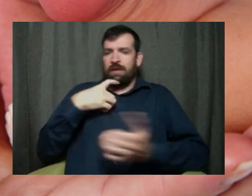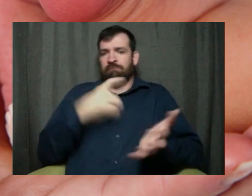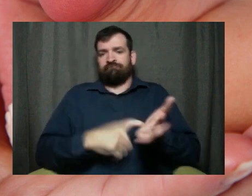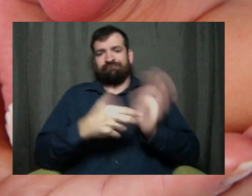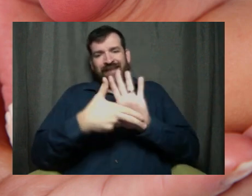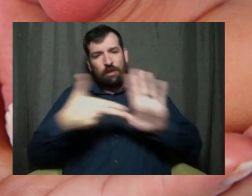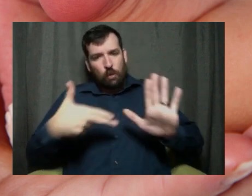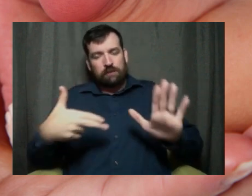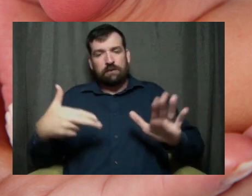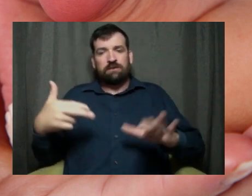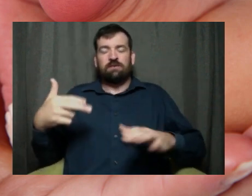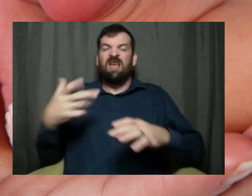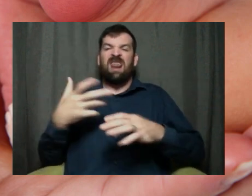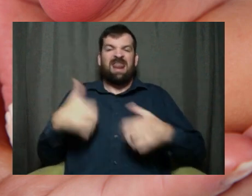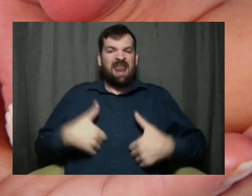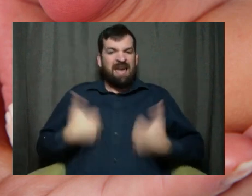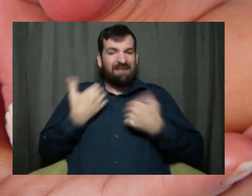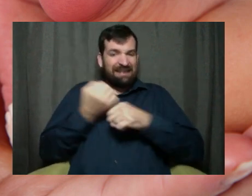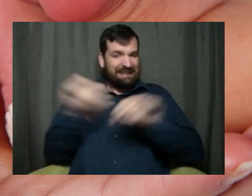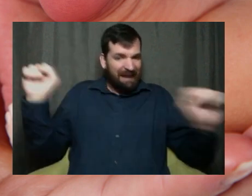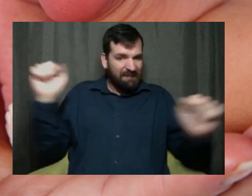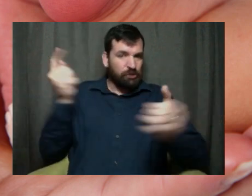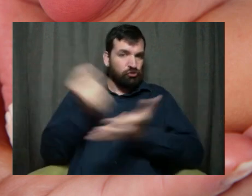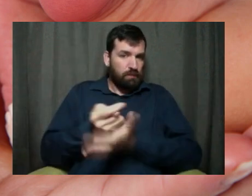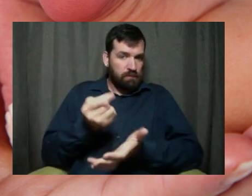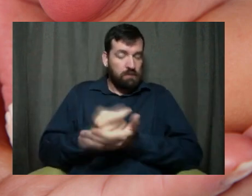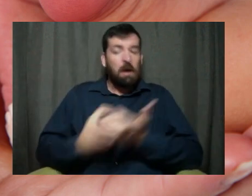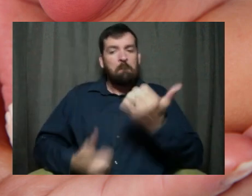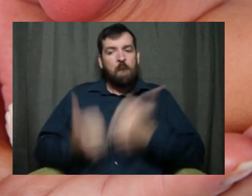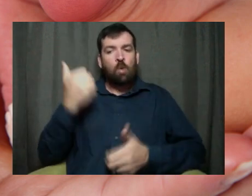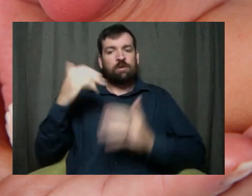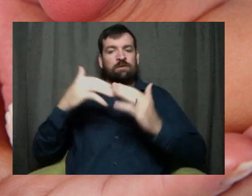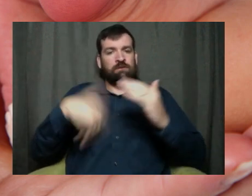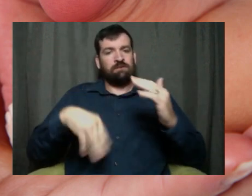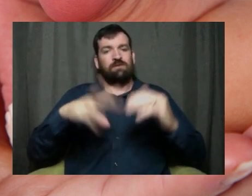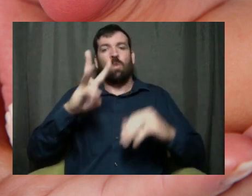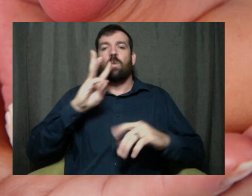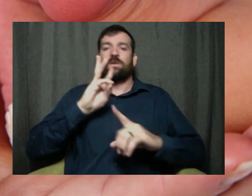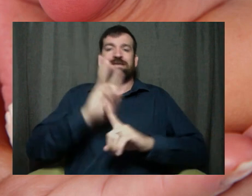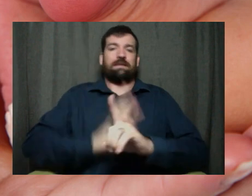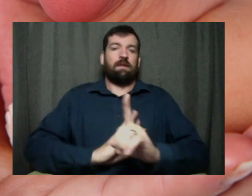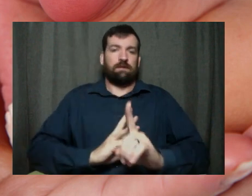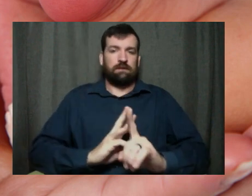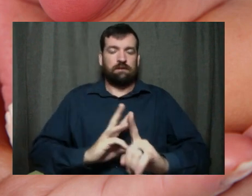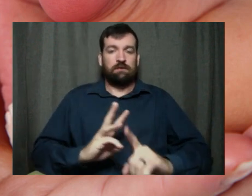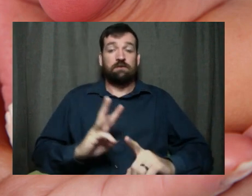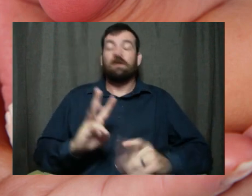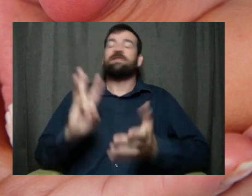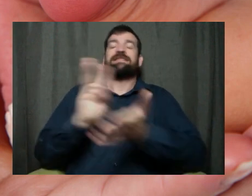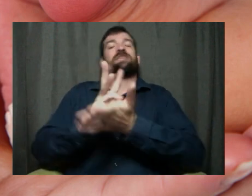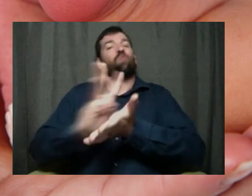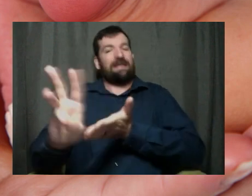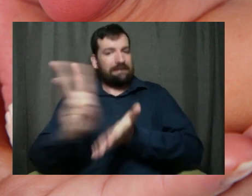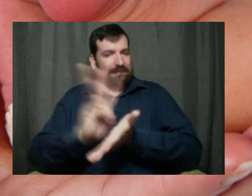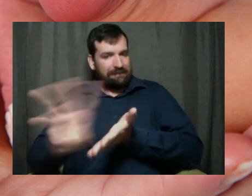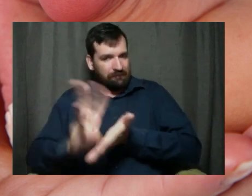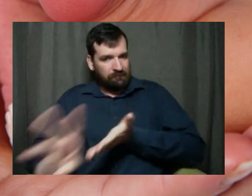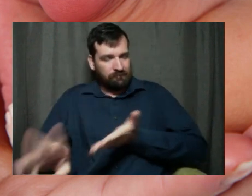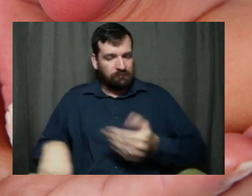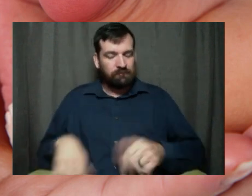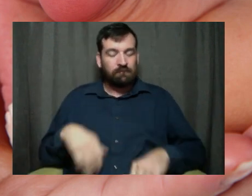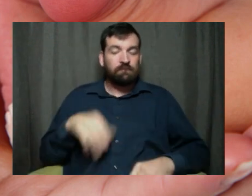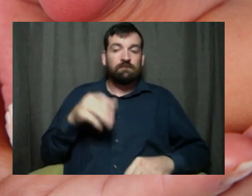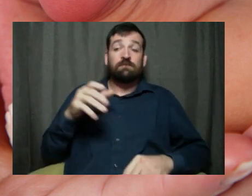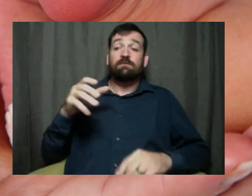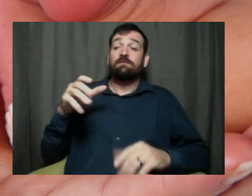to life-saving treatments, most within the first 6 months of life. 6 weeks of life, that is. The state of Kansas does test